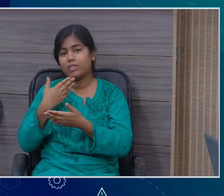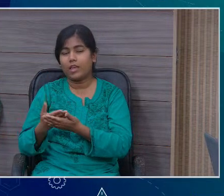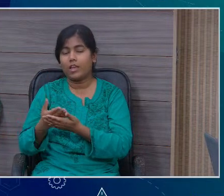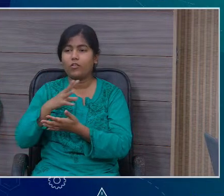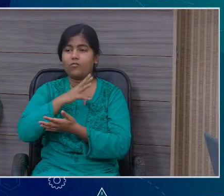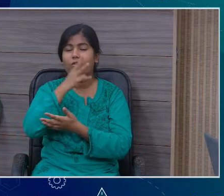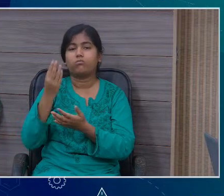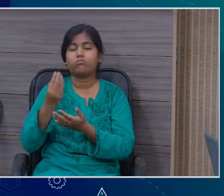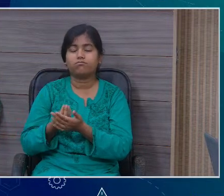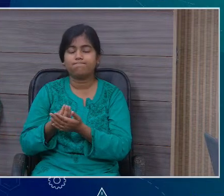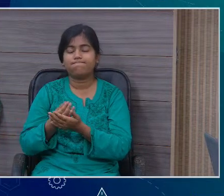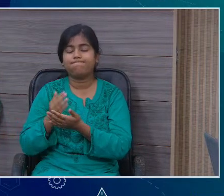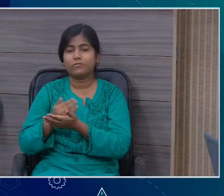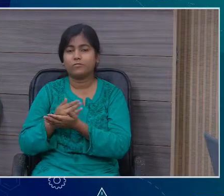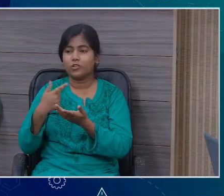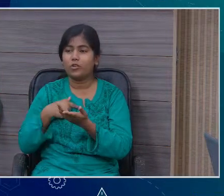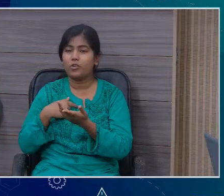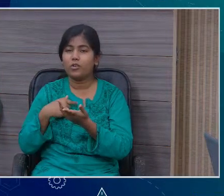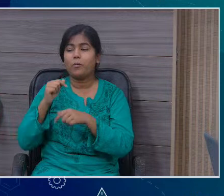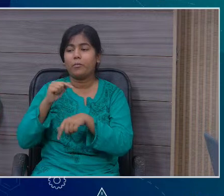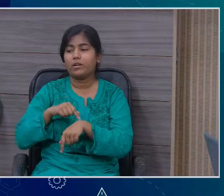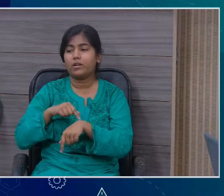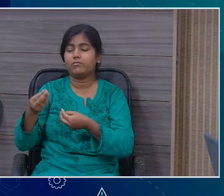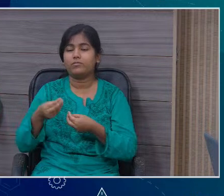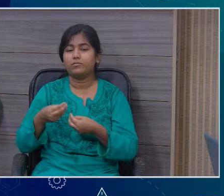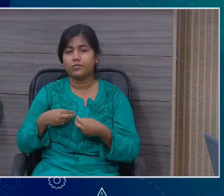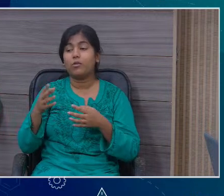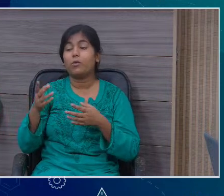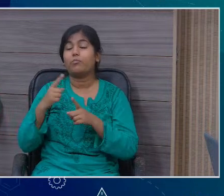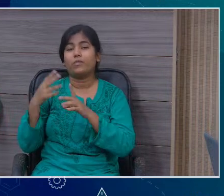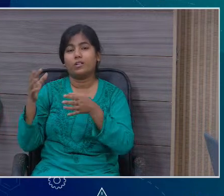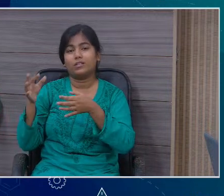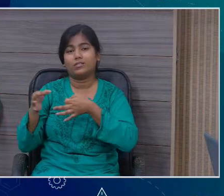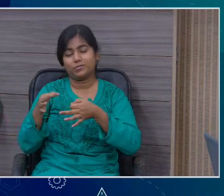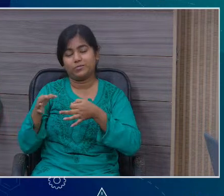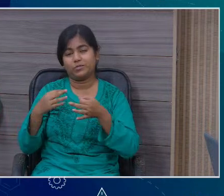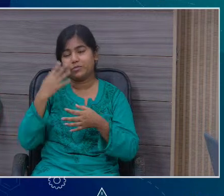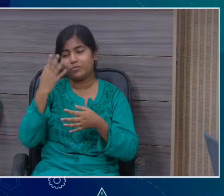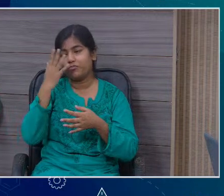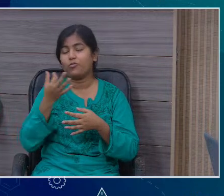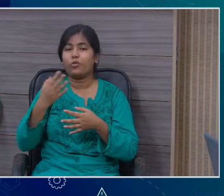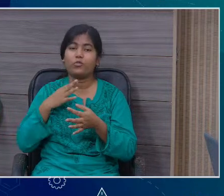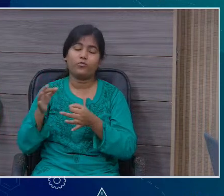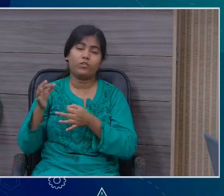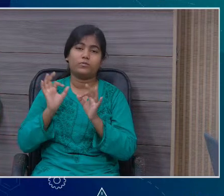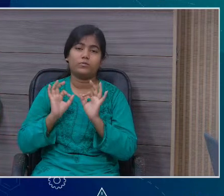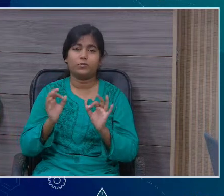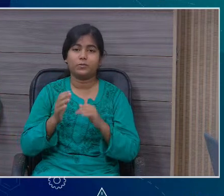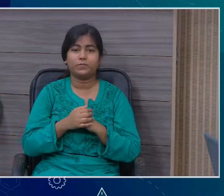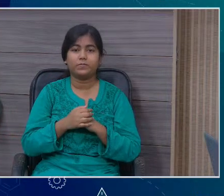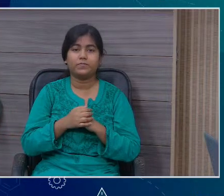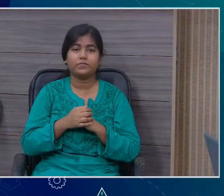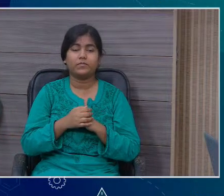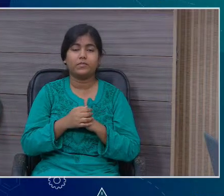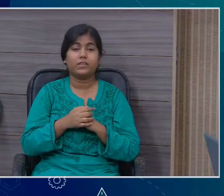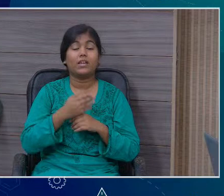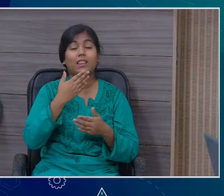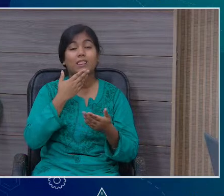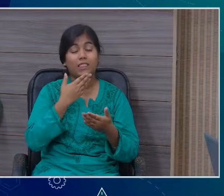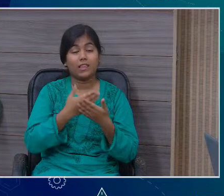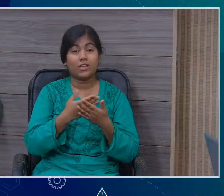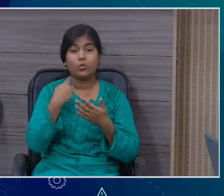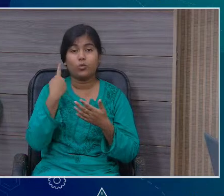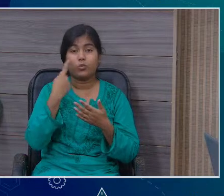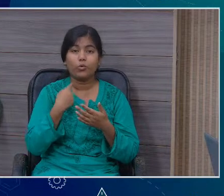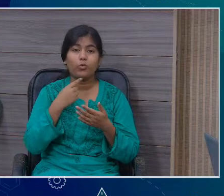so much, sir, for giving us your time and for explaining the chapter so beautifully. Thank you. And thank you to our sign language